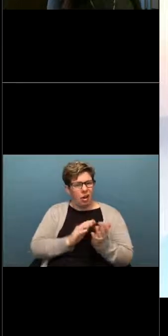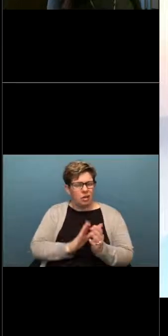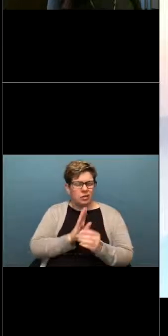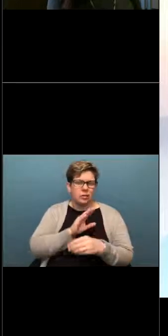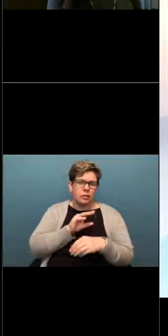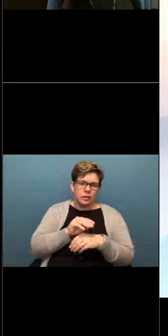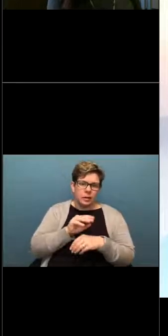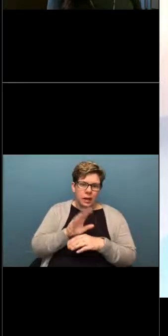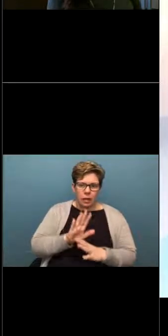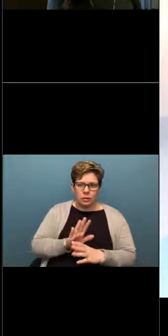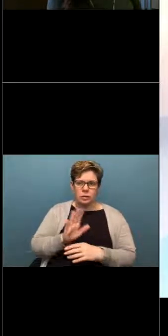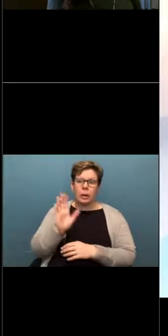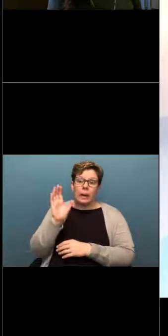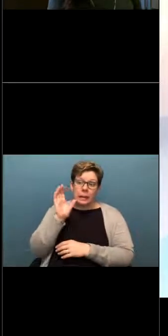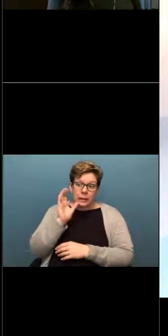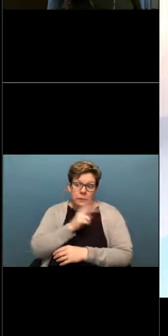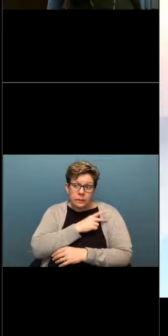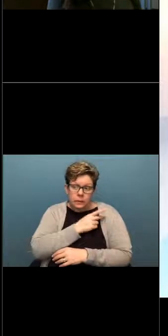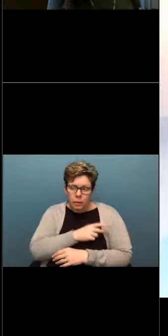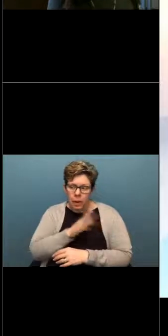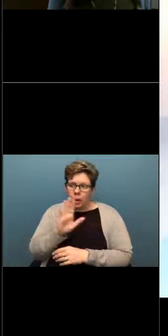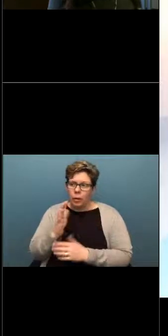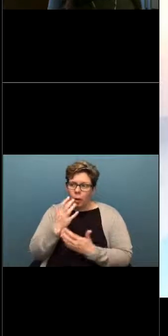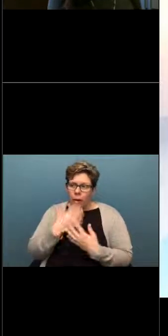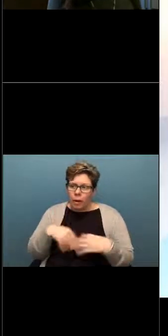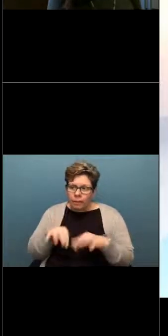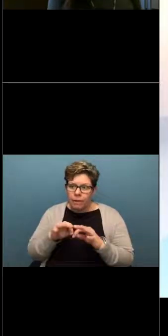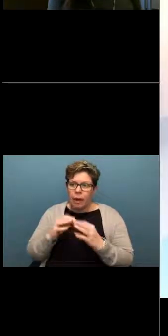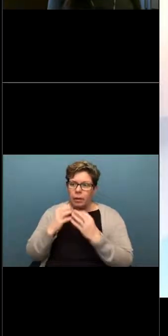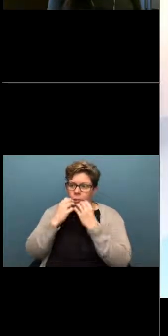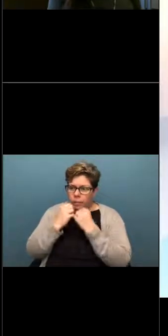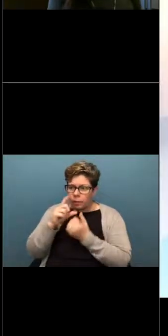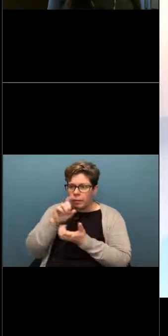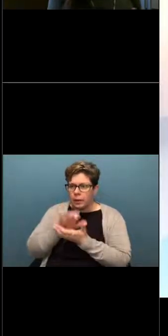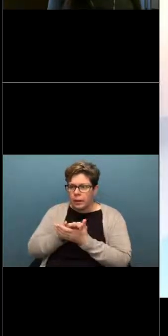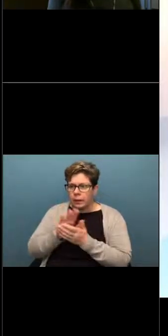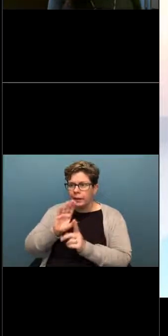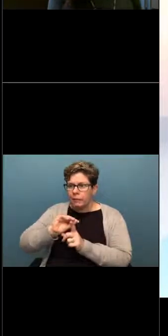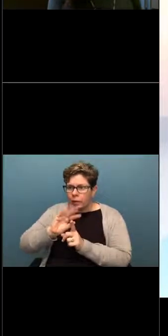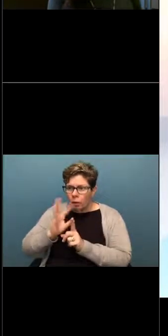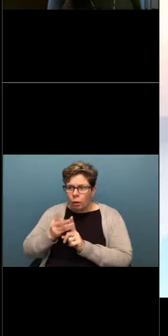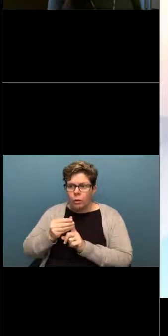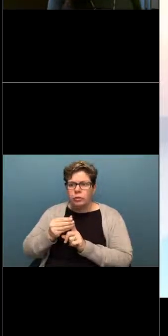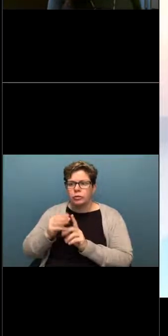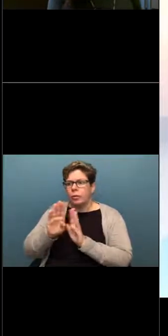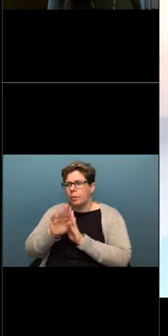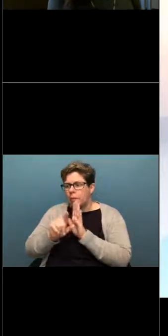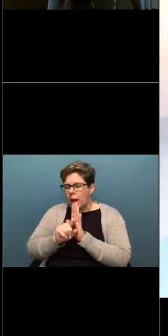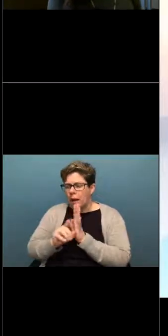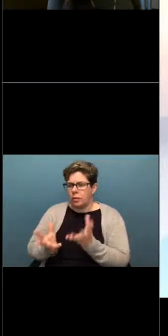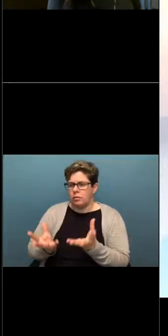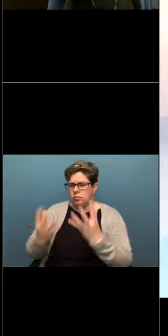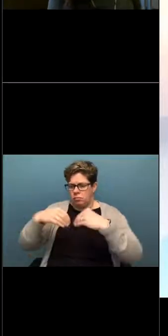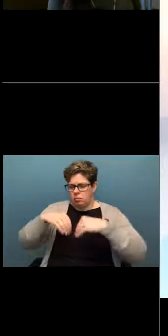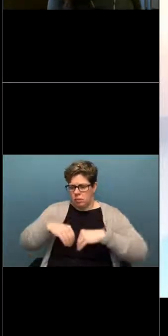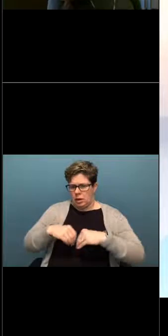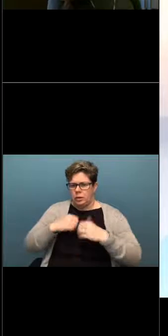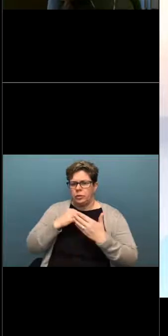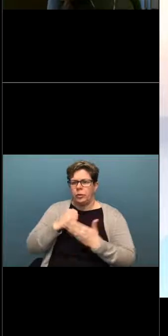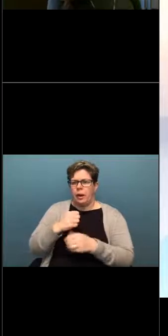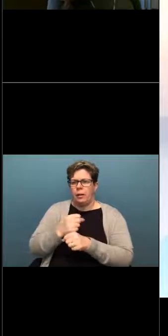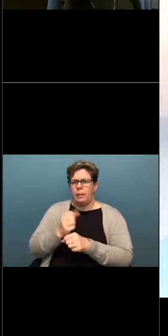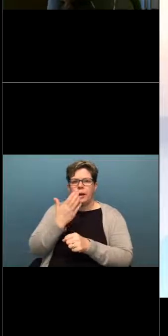seriously your issues, your values and beliefs, culture, background, trauma, and decision-making capability. Again, there